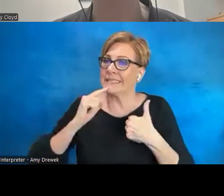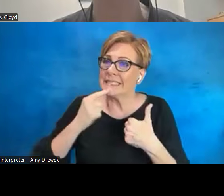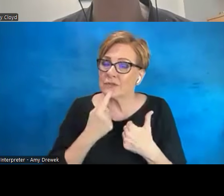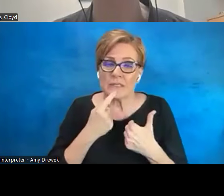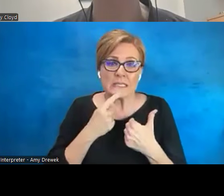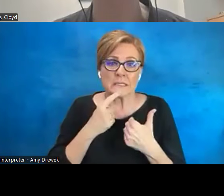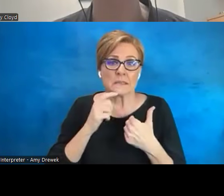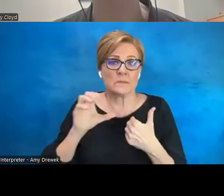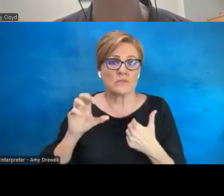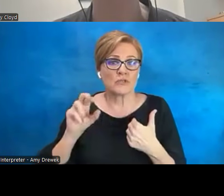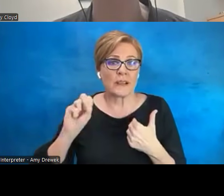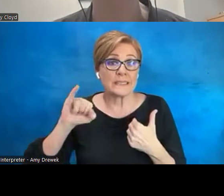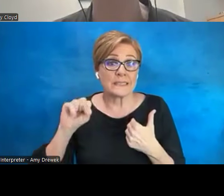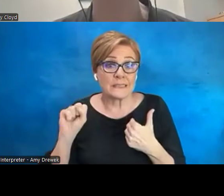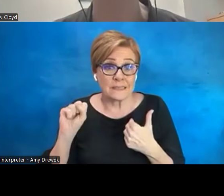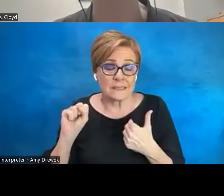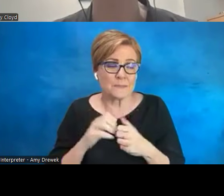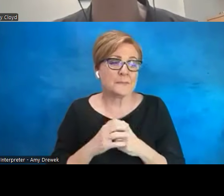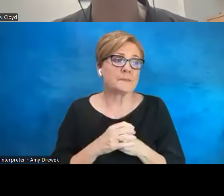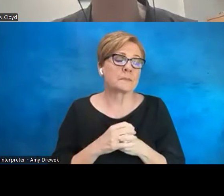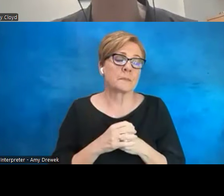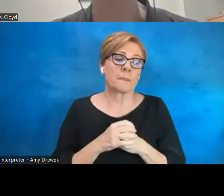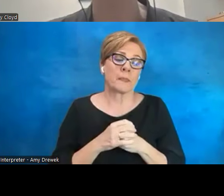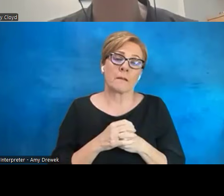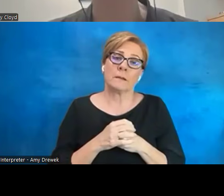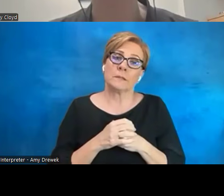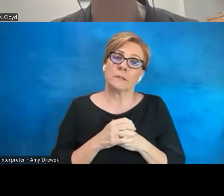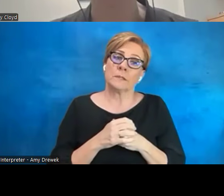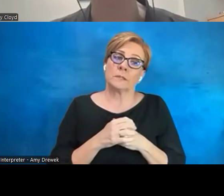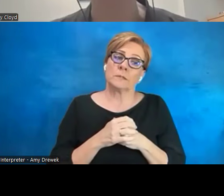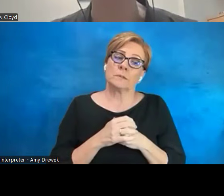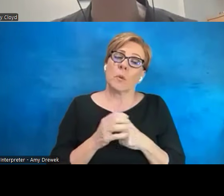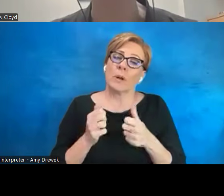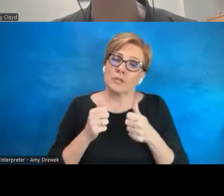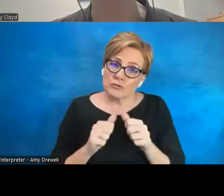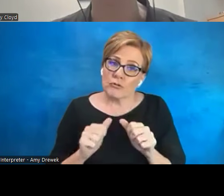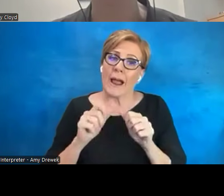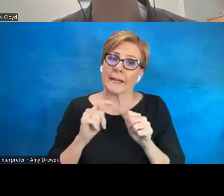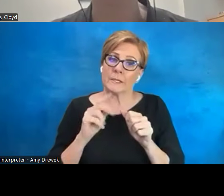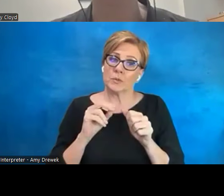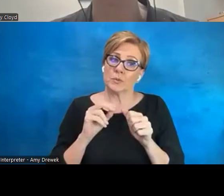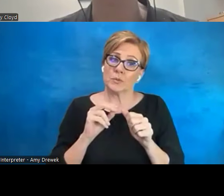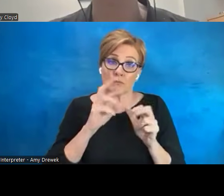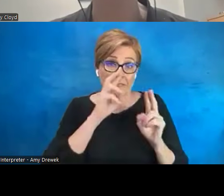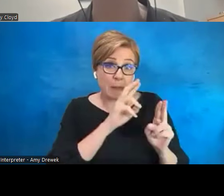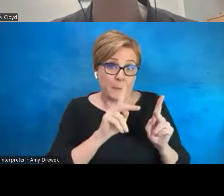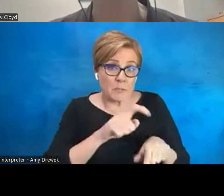But I think, trying to humanize the clients, being respectful of people's time, and